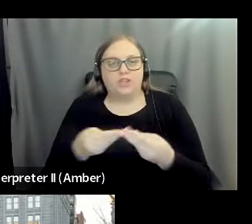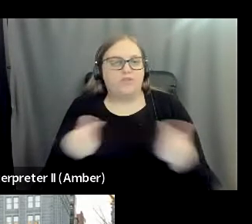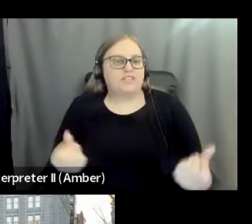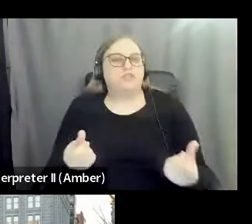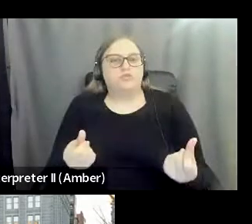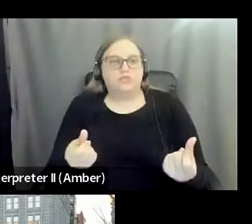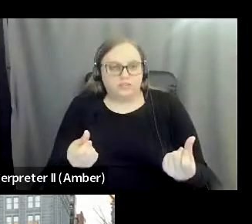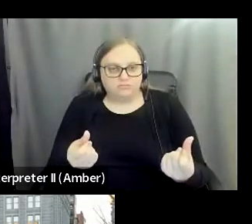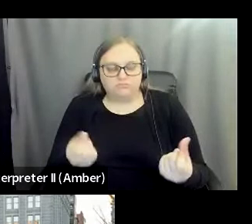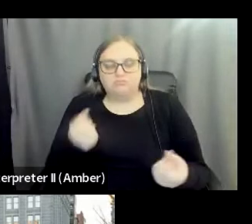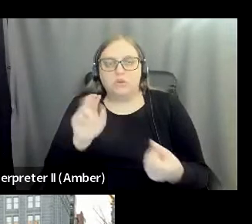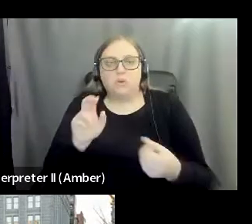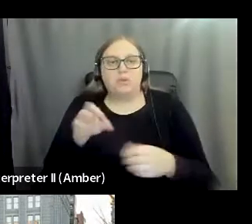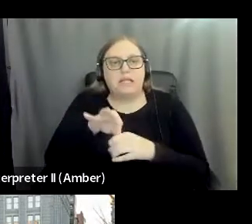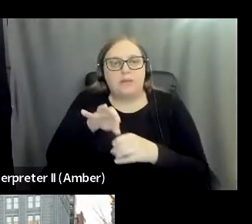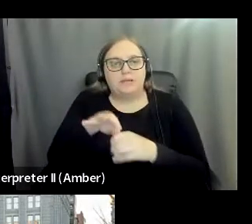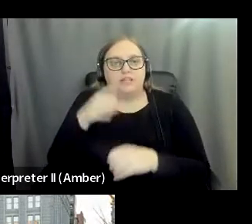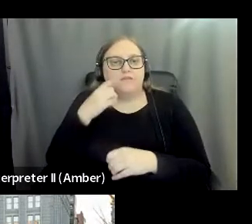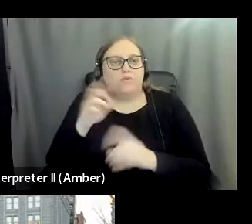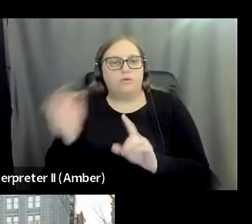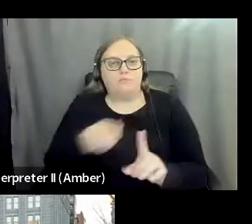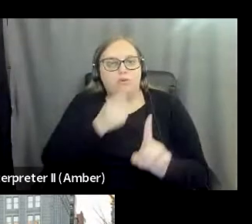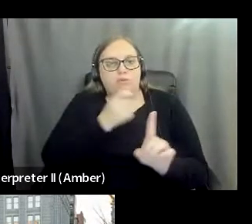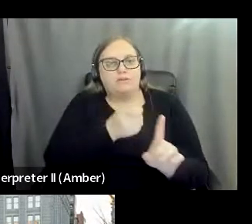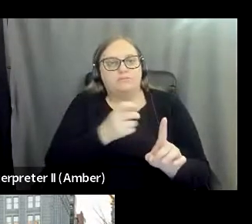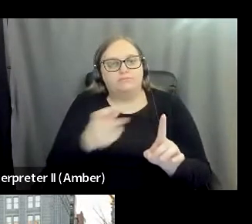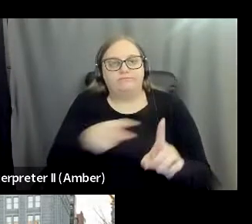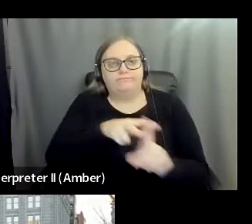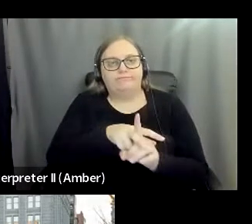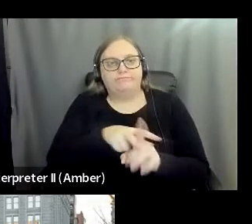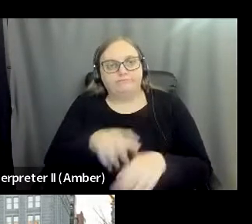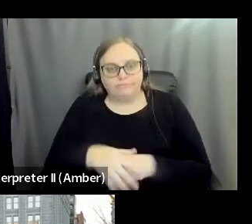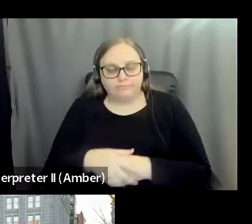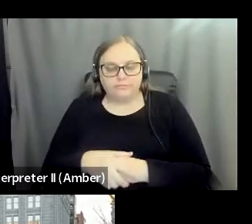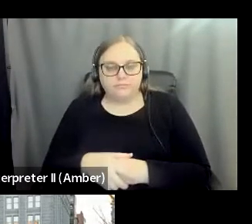resolution or the nomination for appointment.